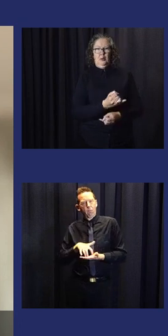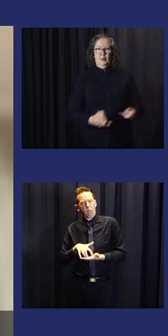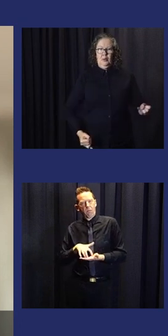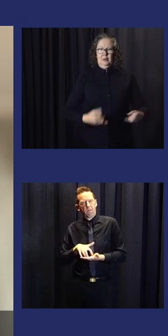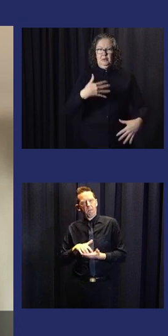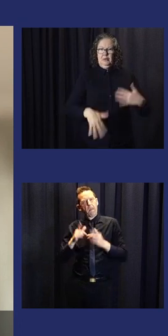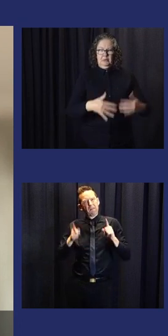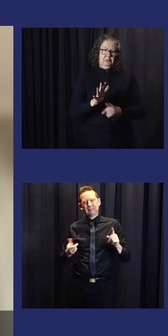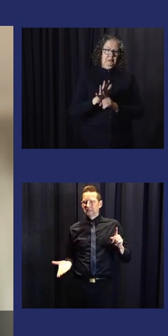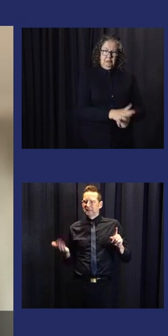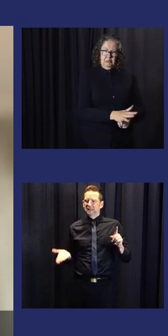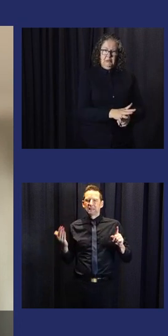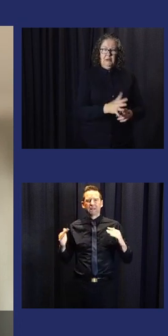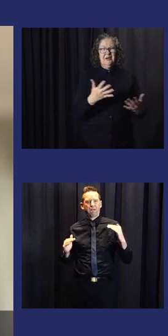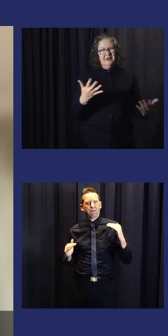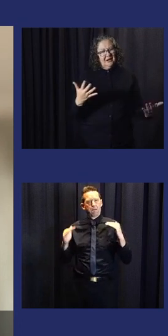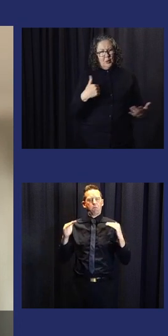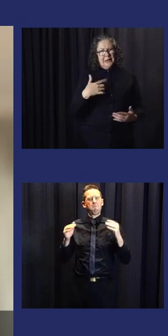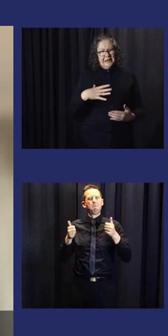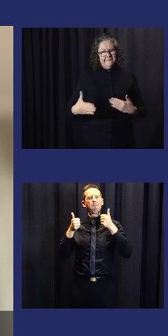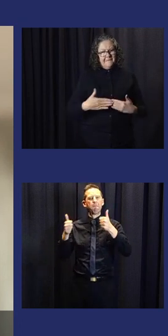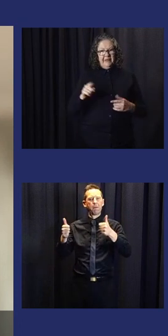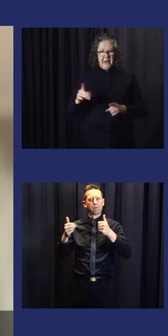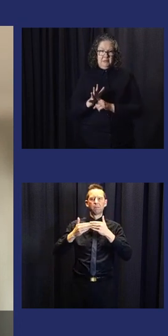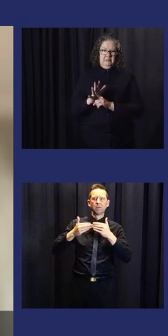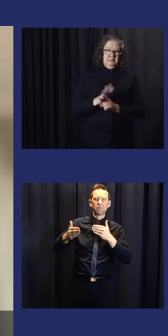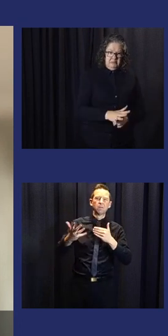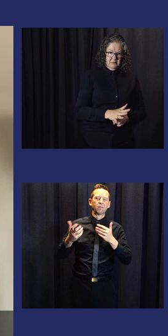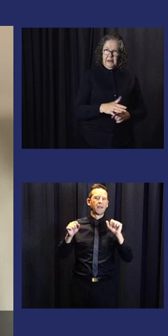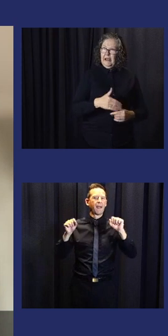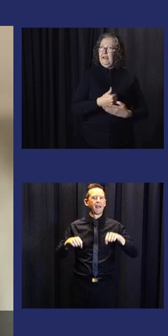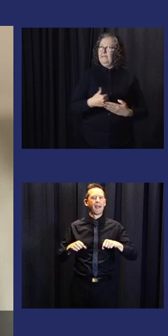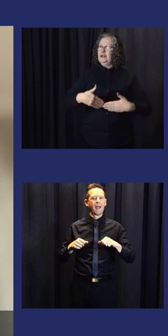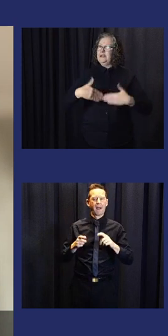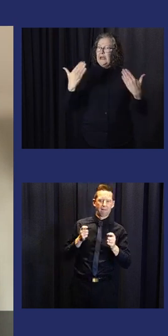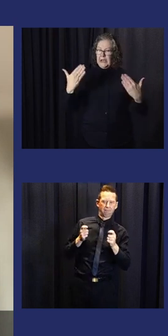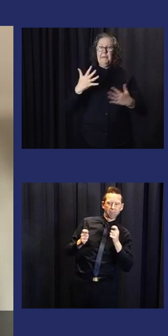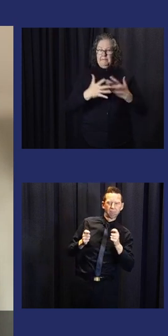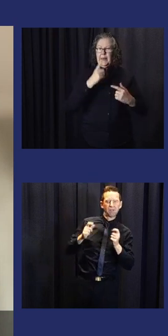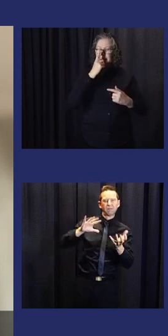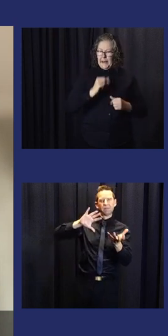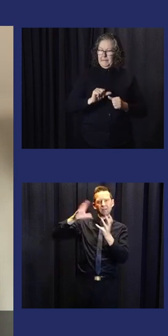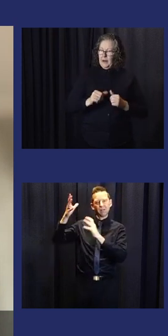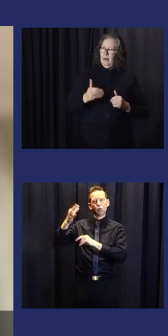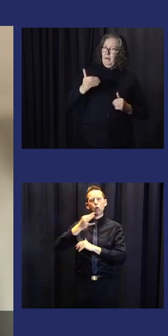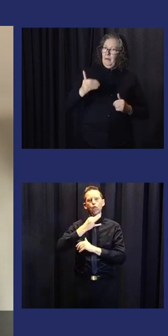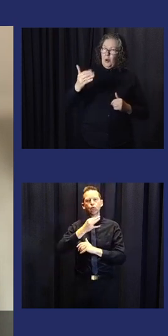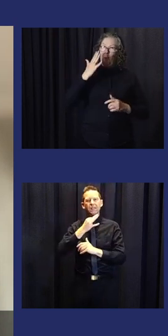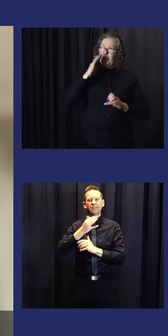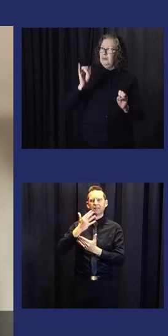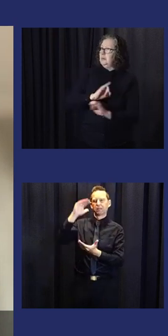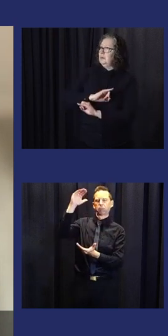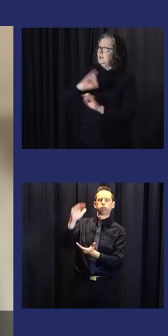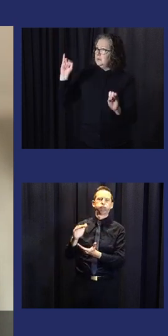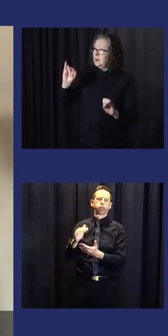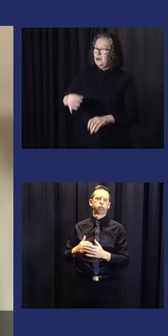that, then we're in a much better situation to be able to address disasters and risks